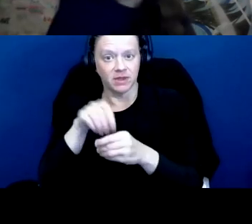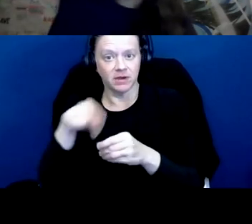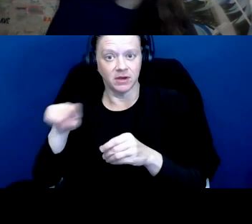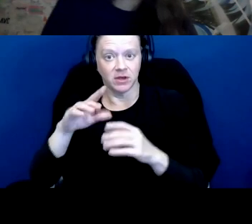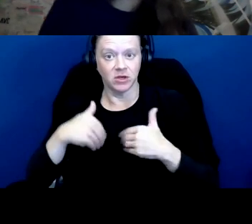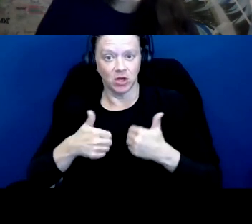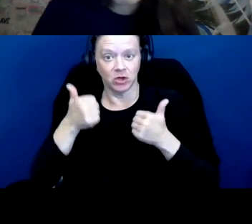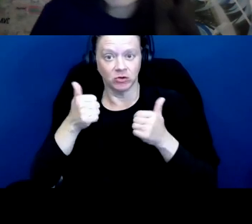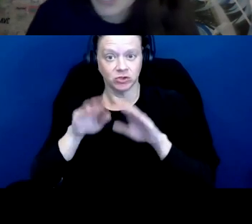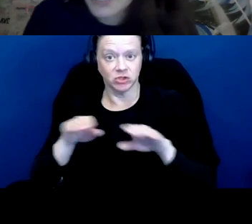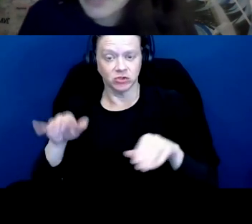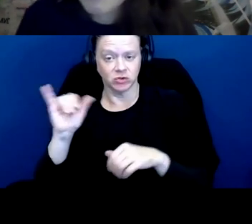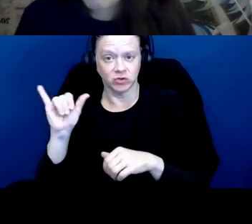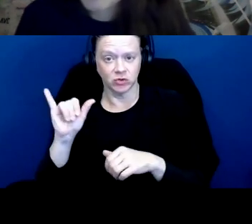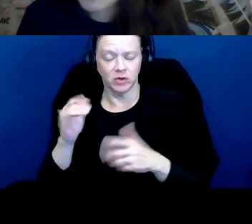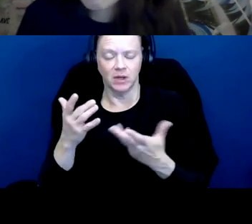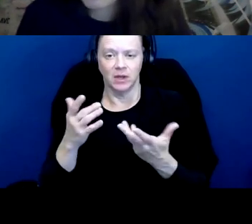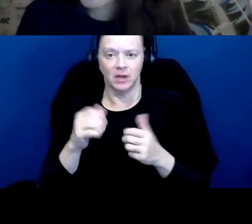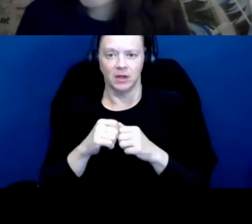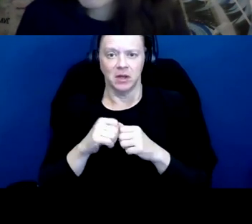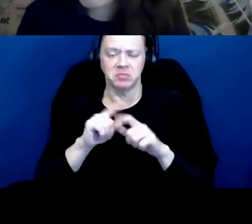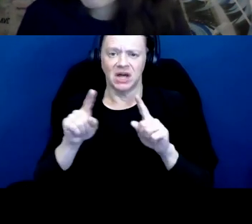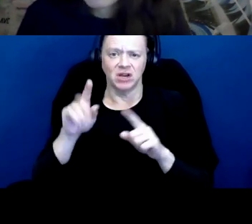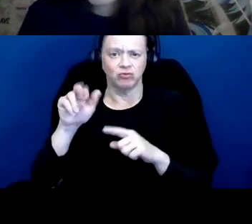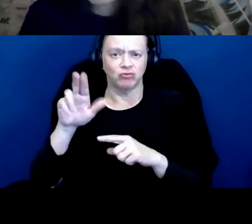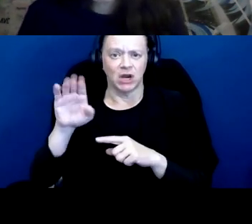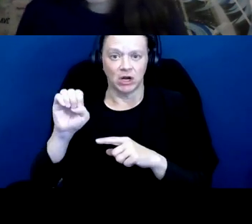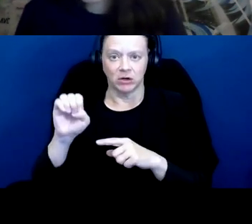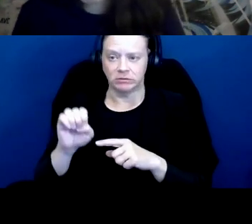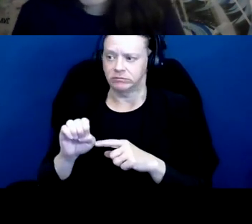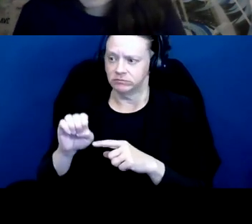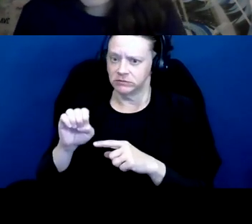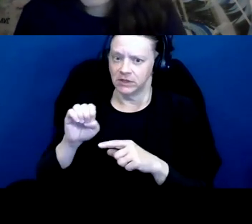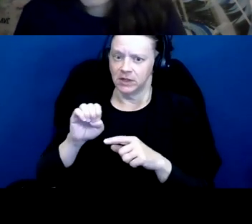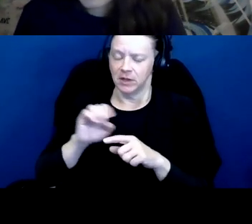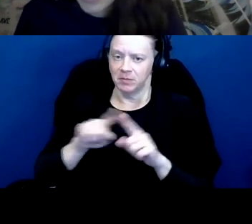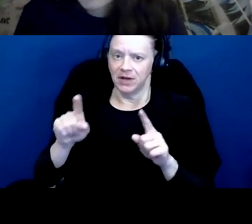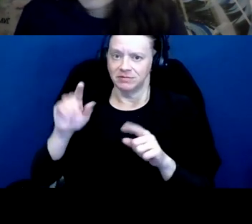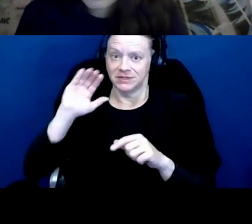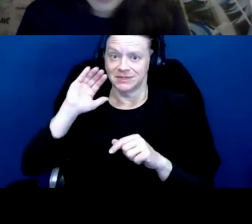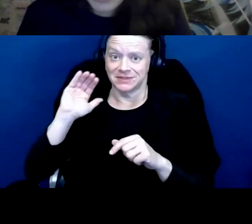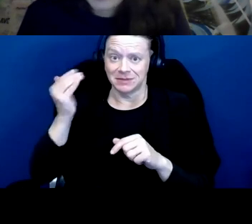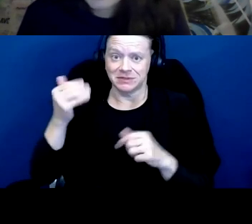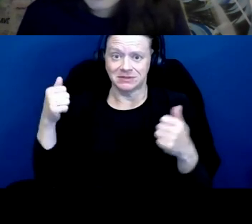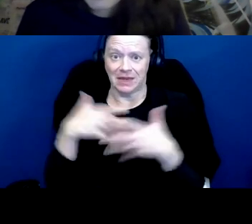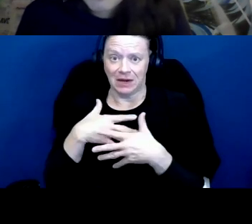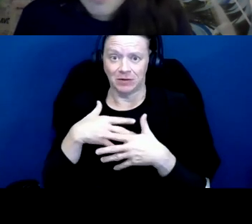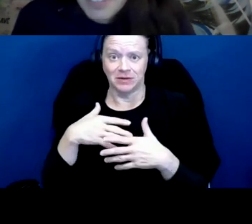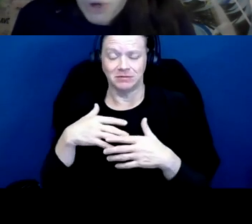you're scaring me. Myocarditis, inflammation of the heart muscle, like that sounds scary. Yes,